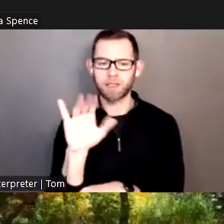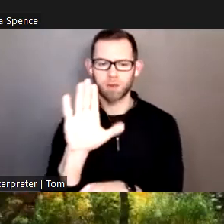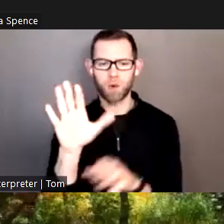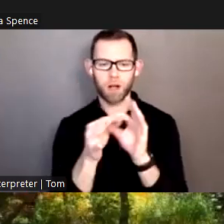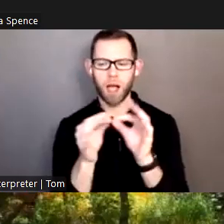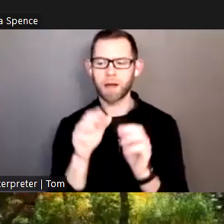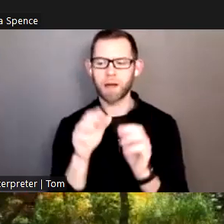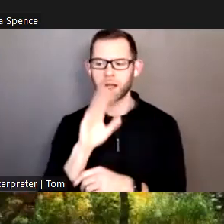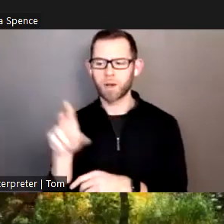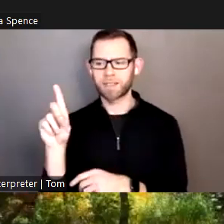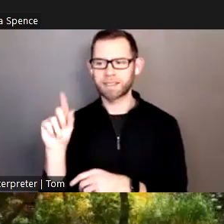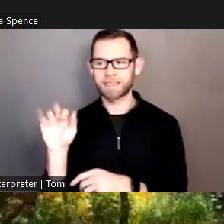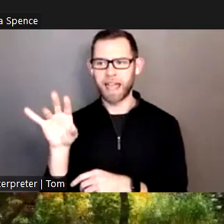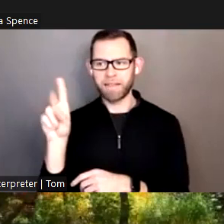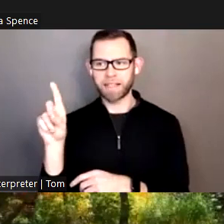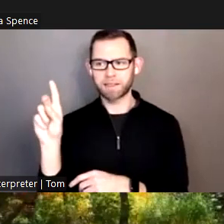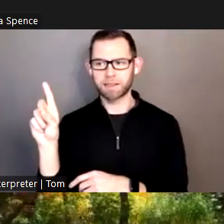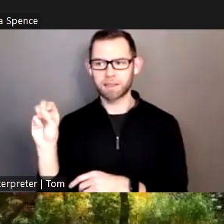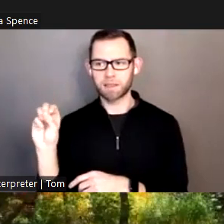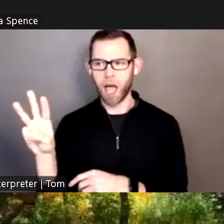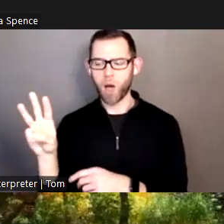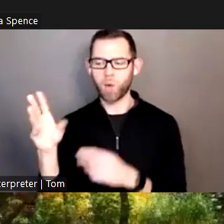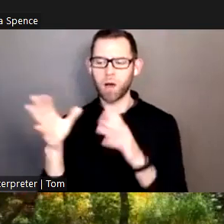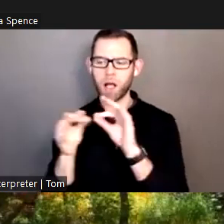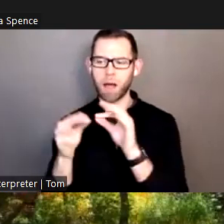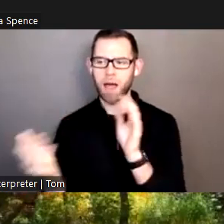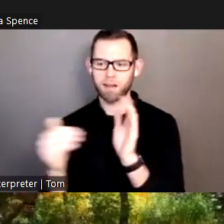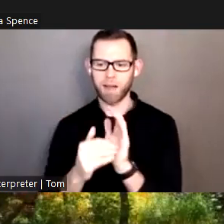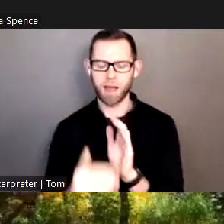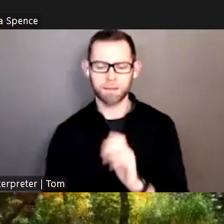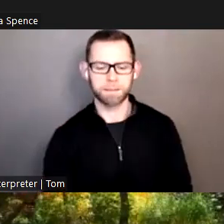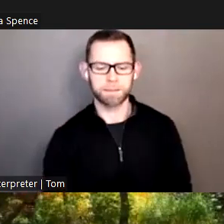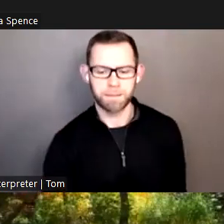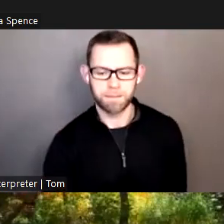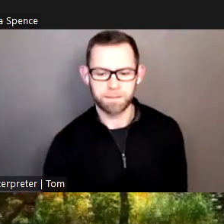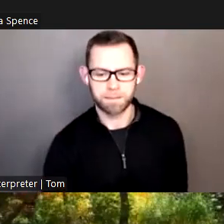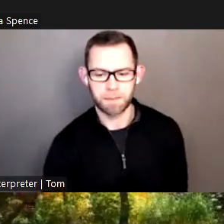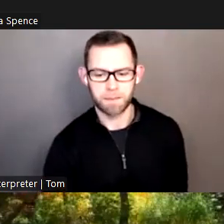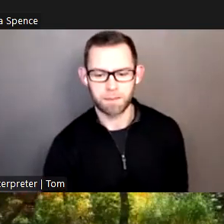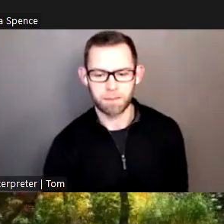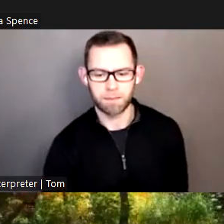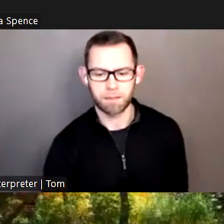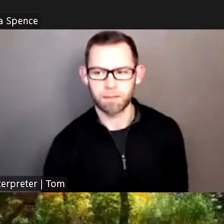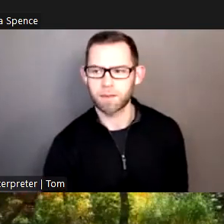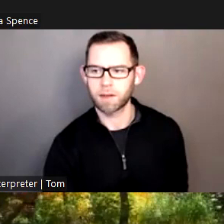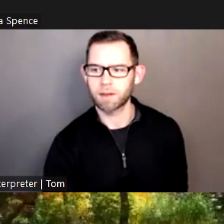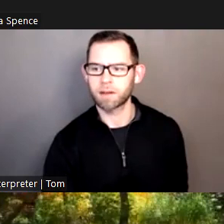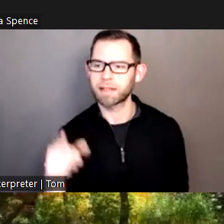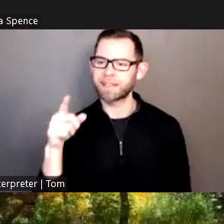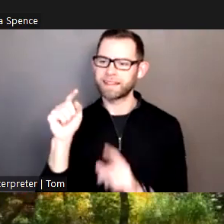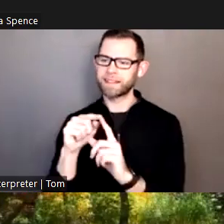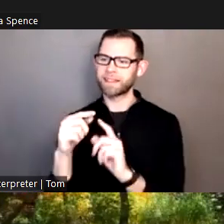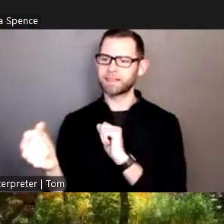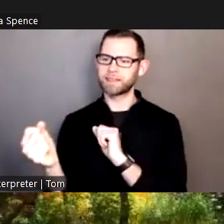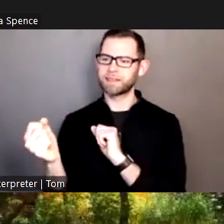David Dow again. I'll just quickly read it. There's just he sent us some groups